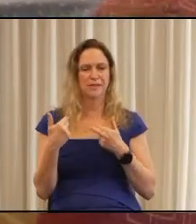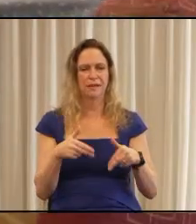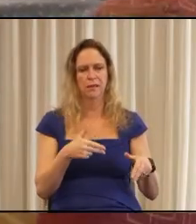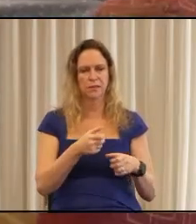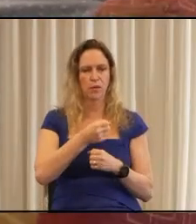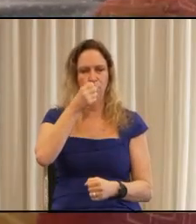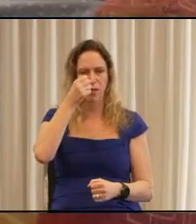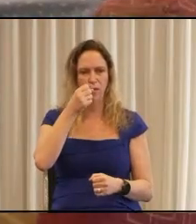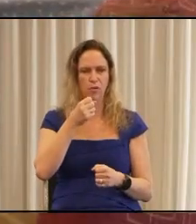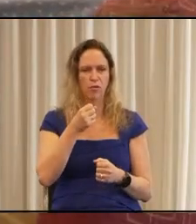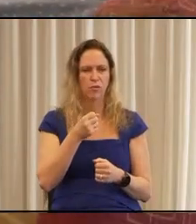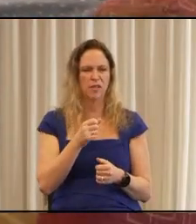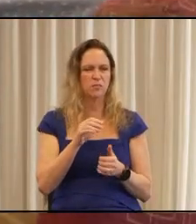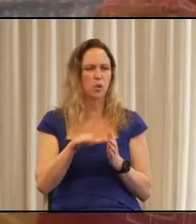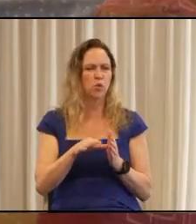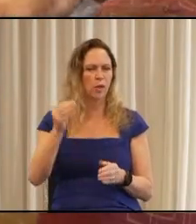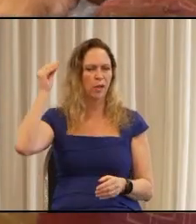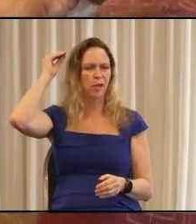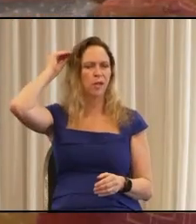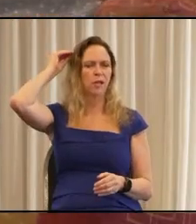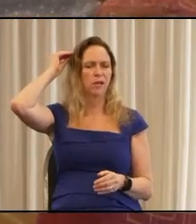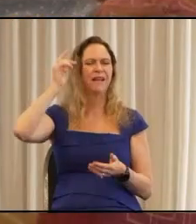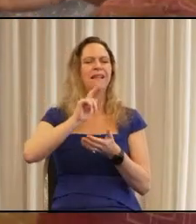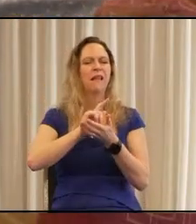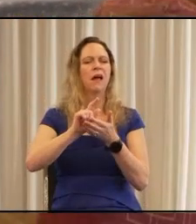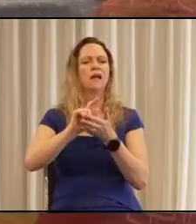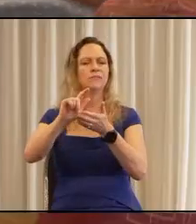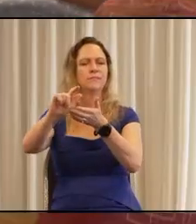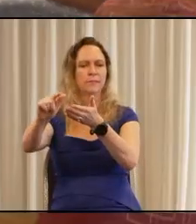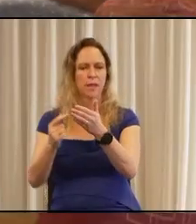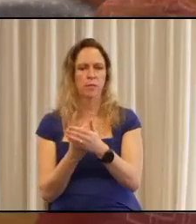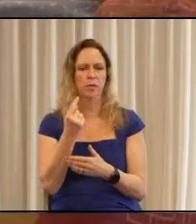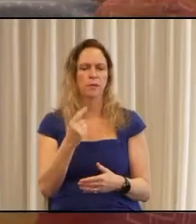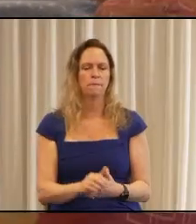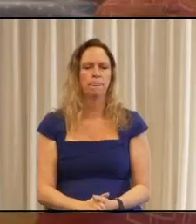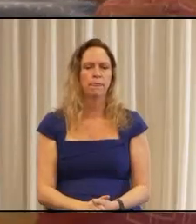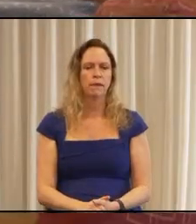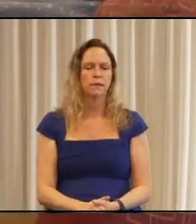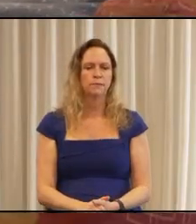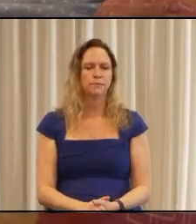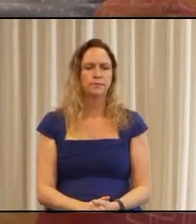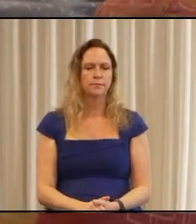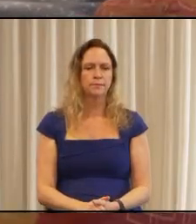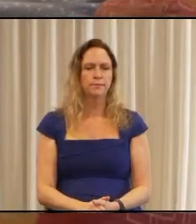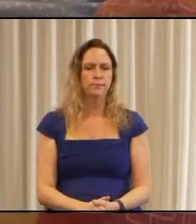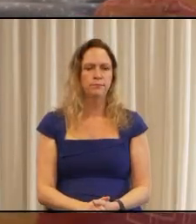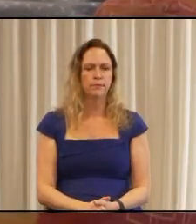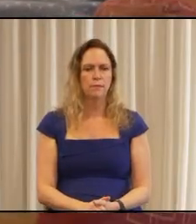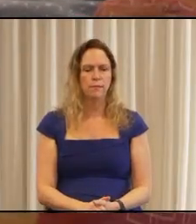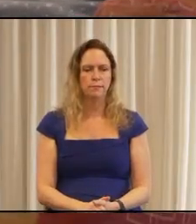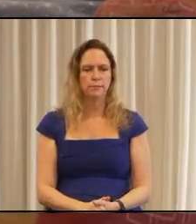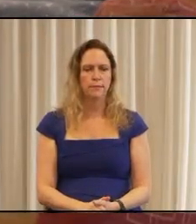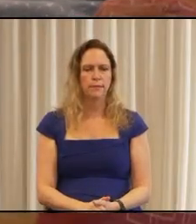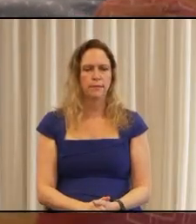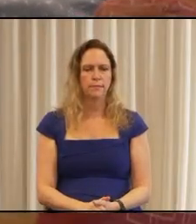then. That's great. And probably, one last thing, and I can't recall if there was another slide here, but